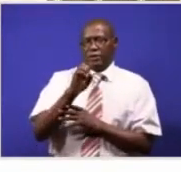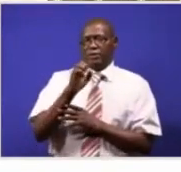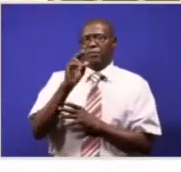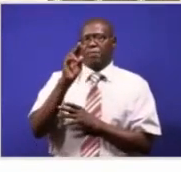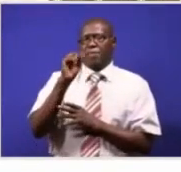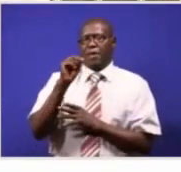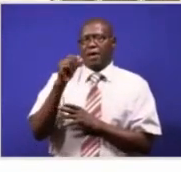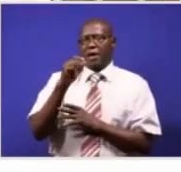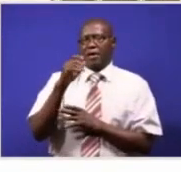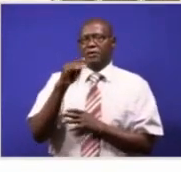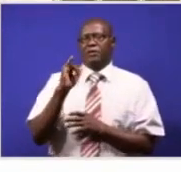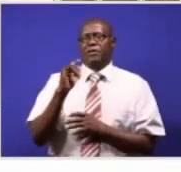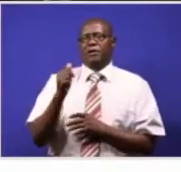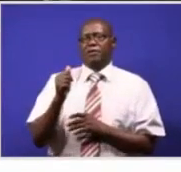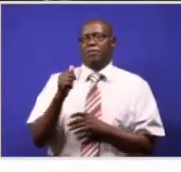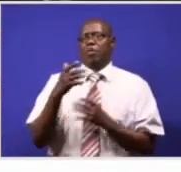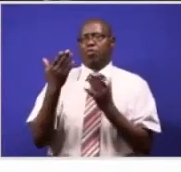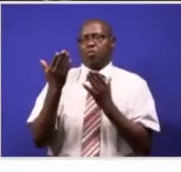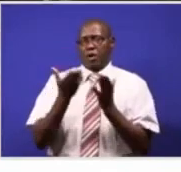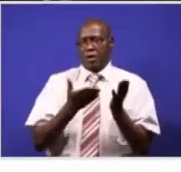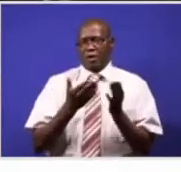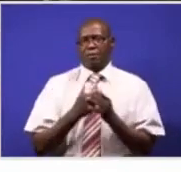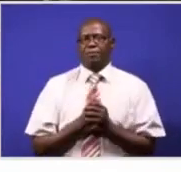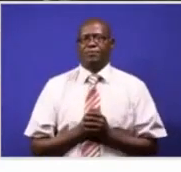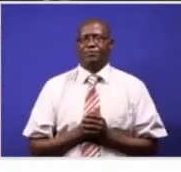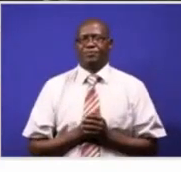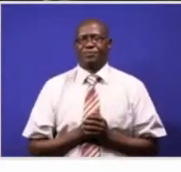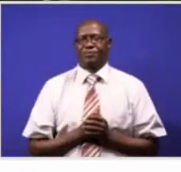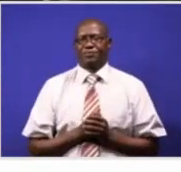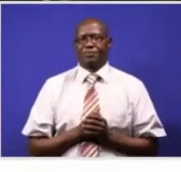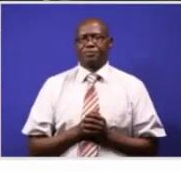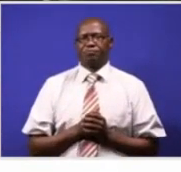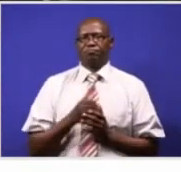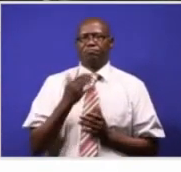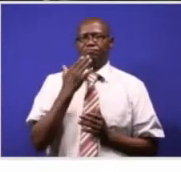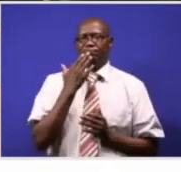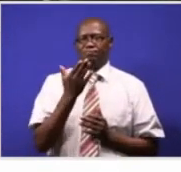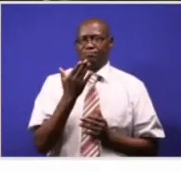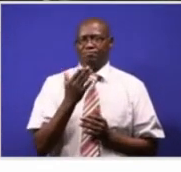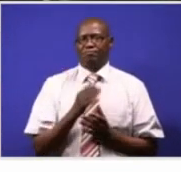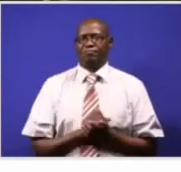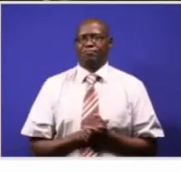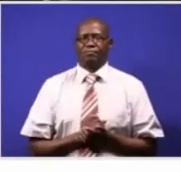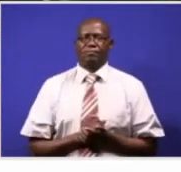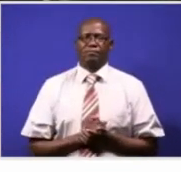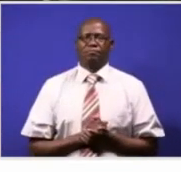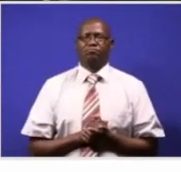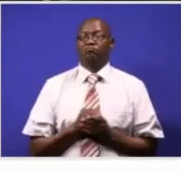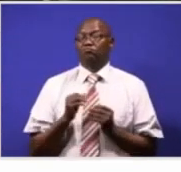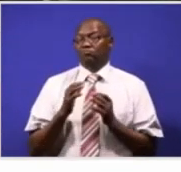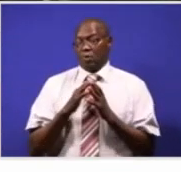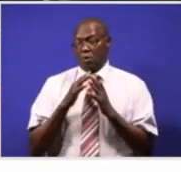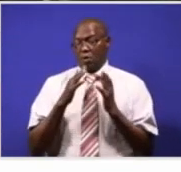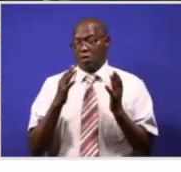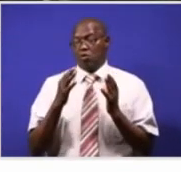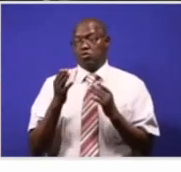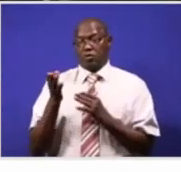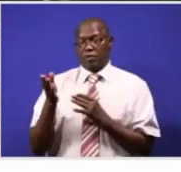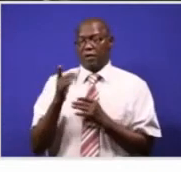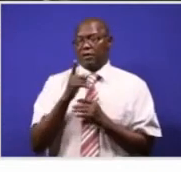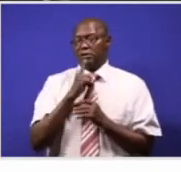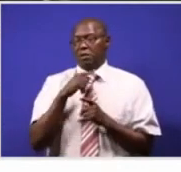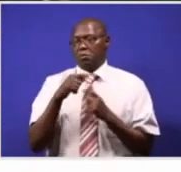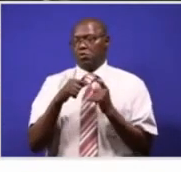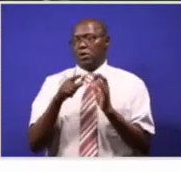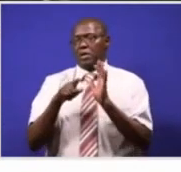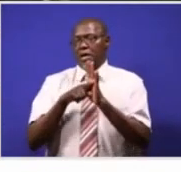she's already in studio. Karibu sana, Jane, to the studio. Thank you. Well, a lot has been said about the negative effects